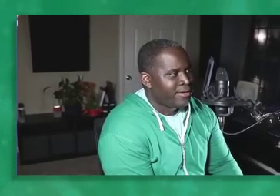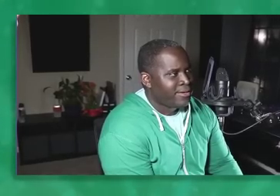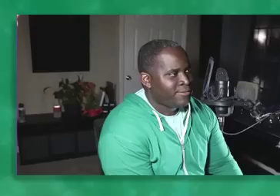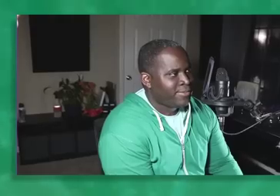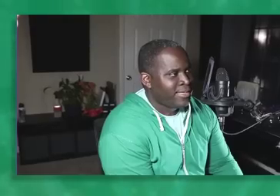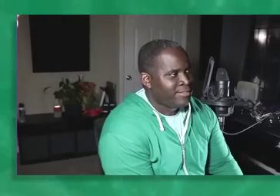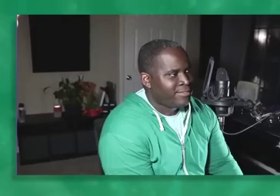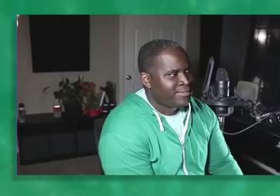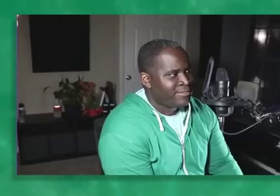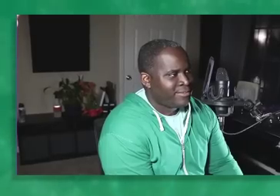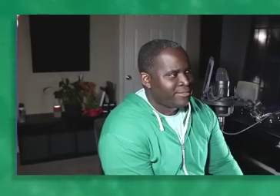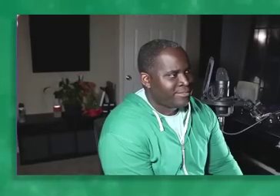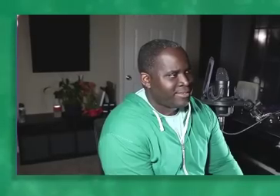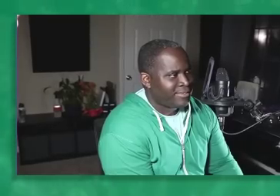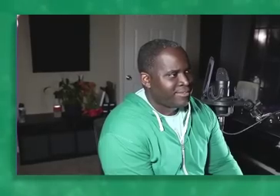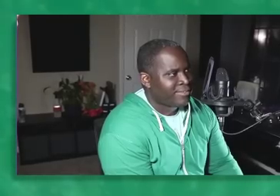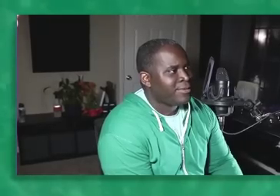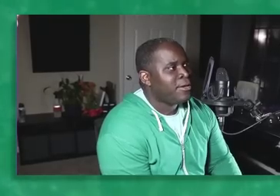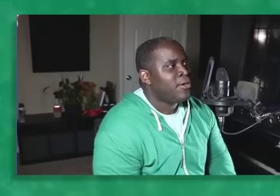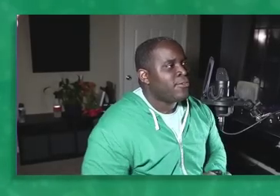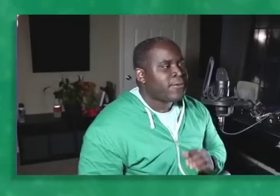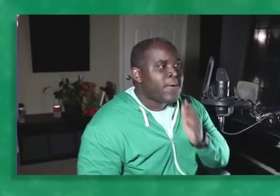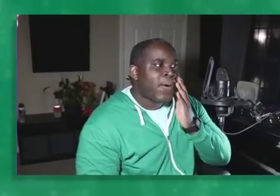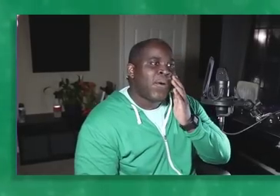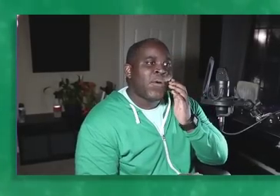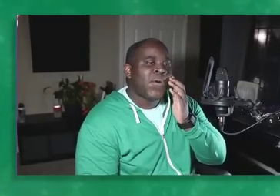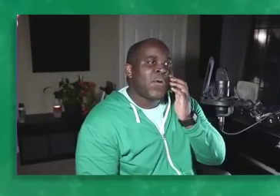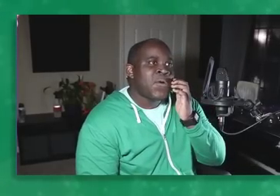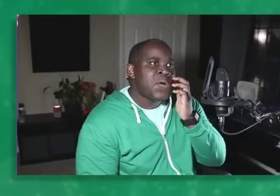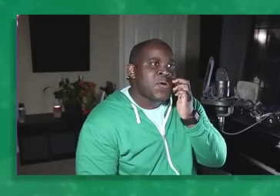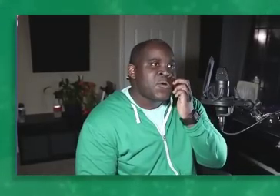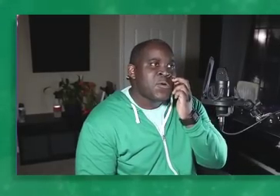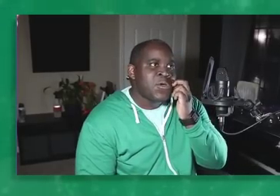end of sentences. So